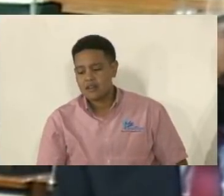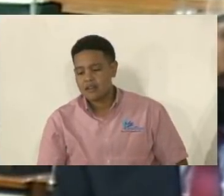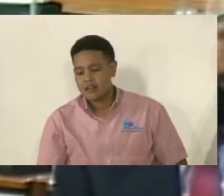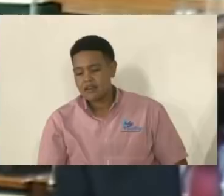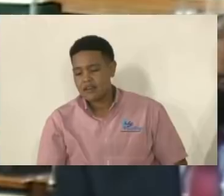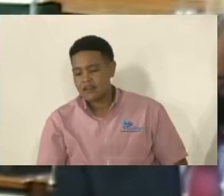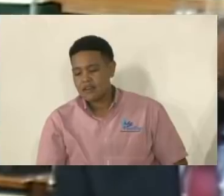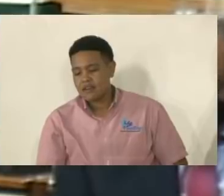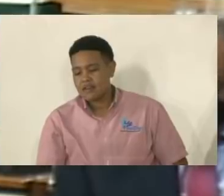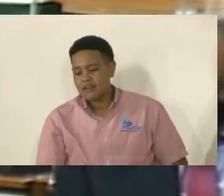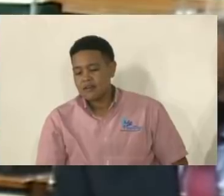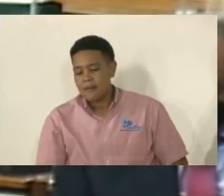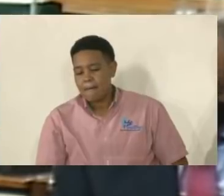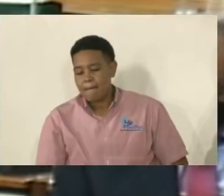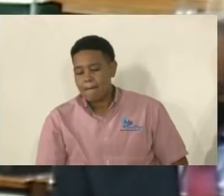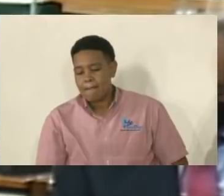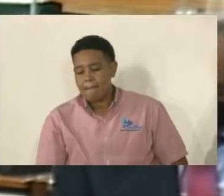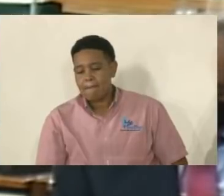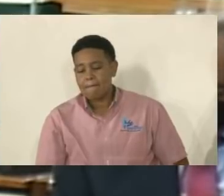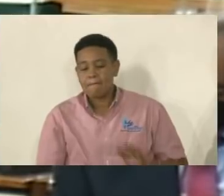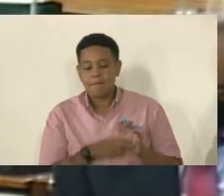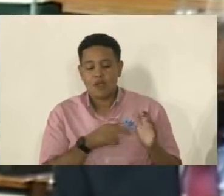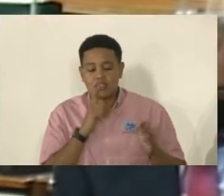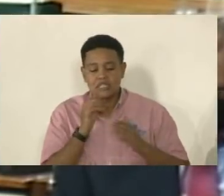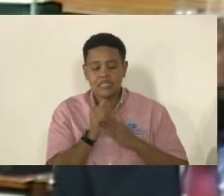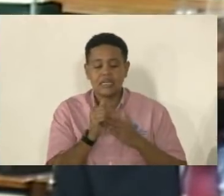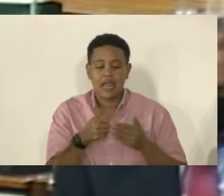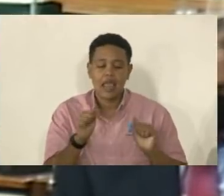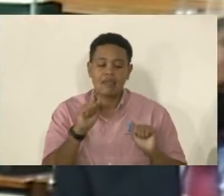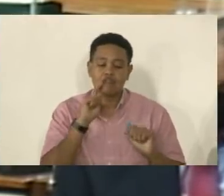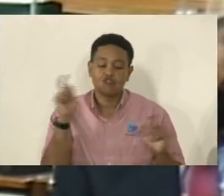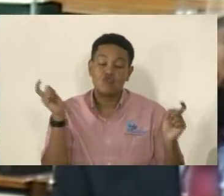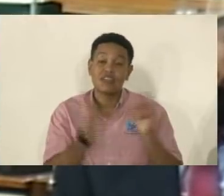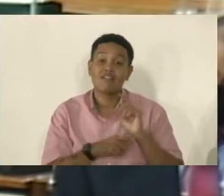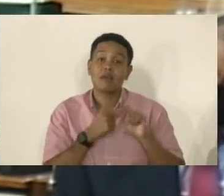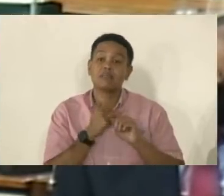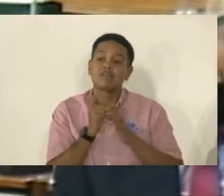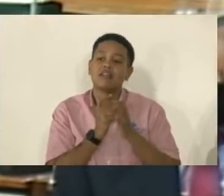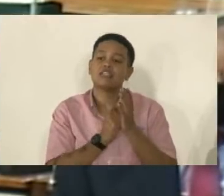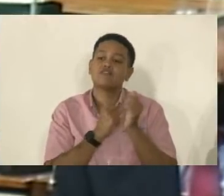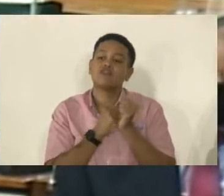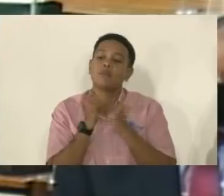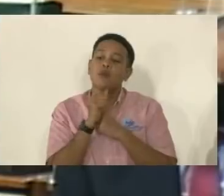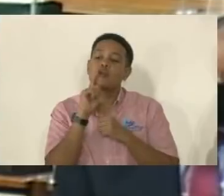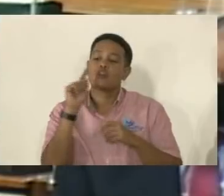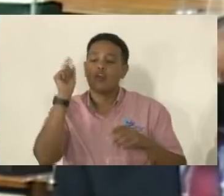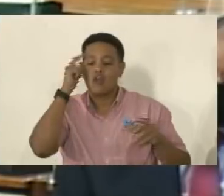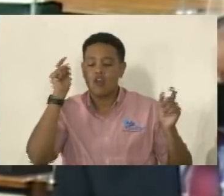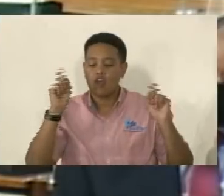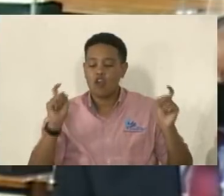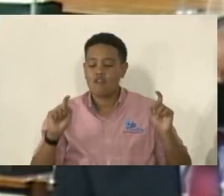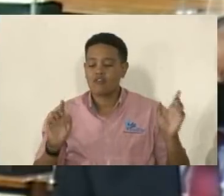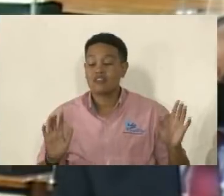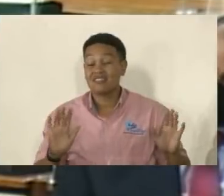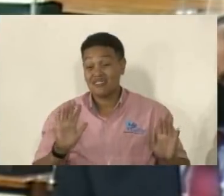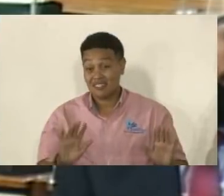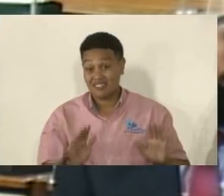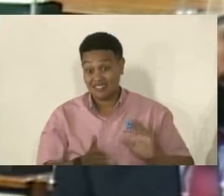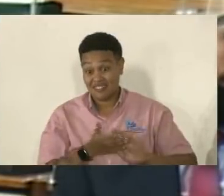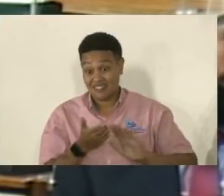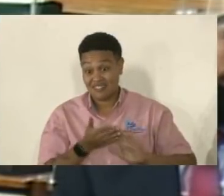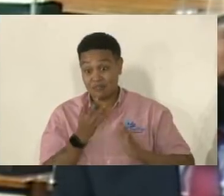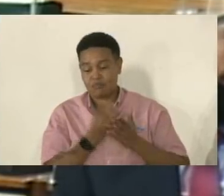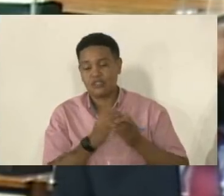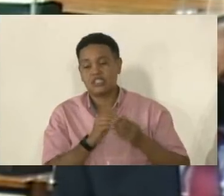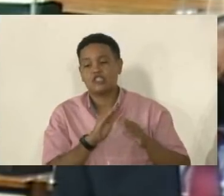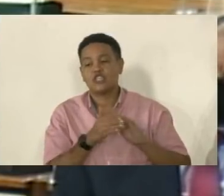Mr. President, the branch is also leading the effort to revamp the legislative framework that governs the administration of corrections in Jamaica, specifically